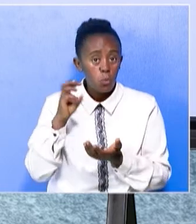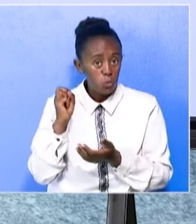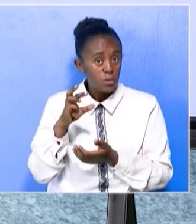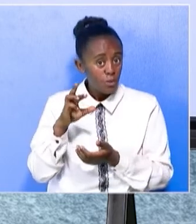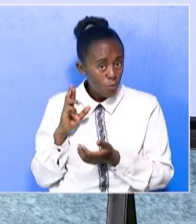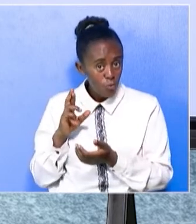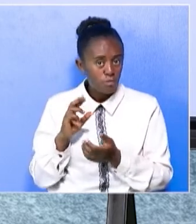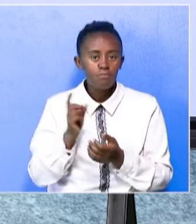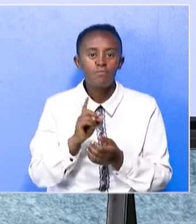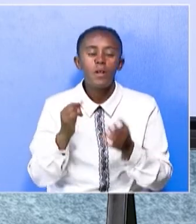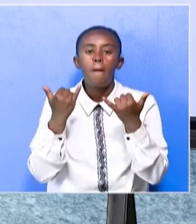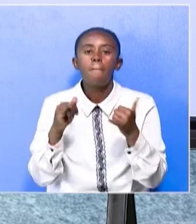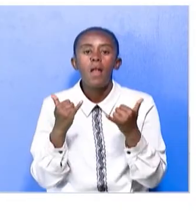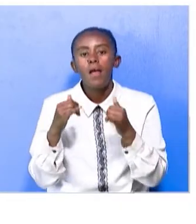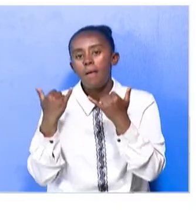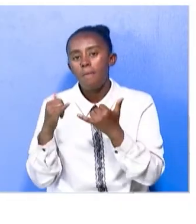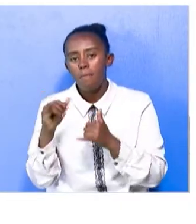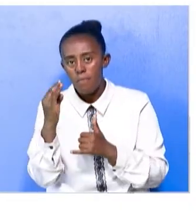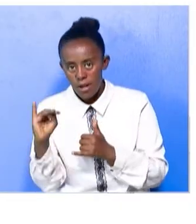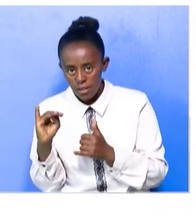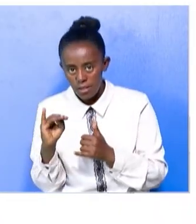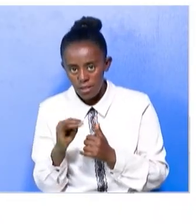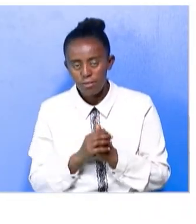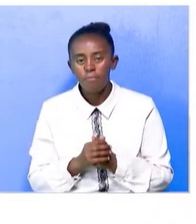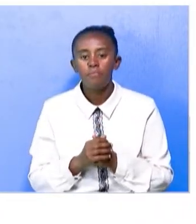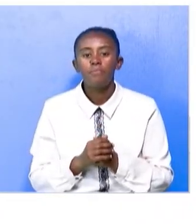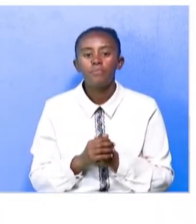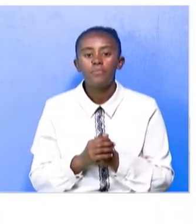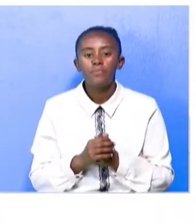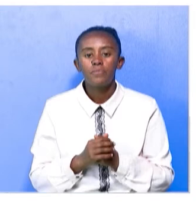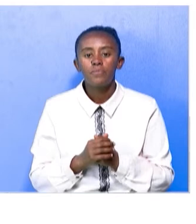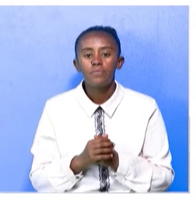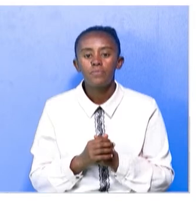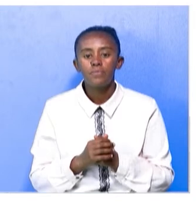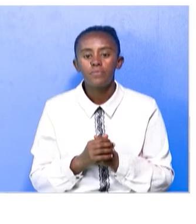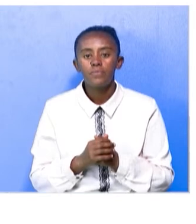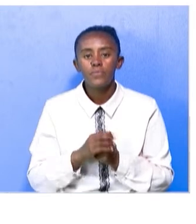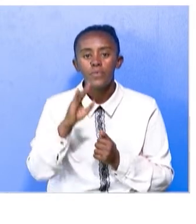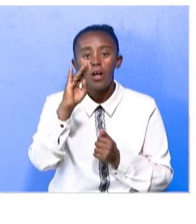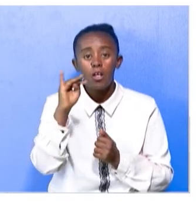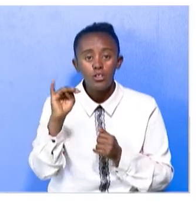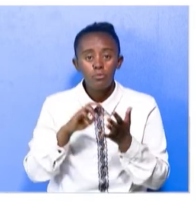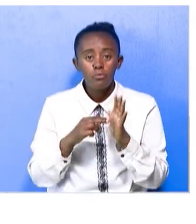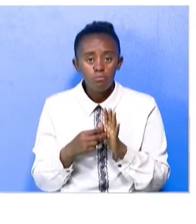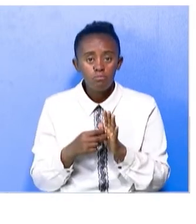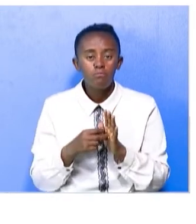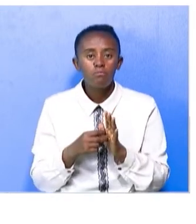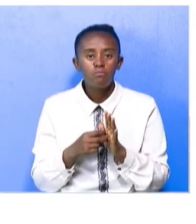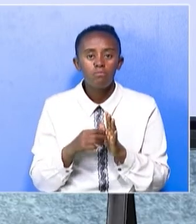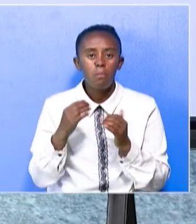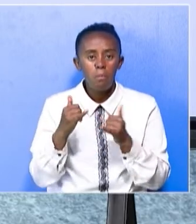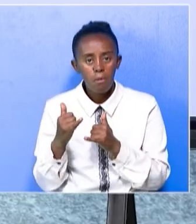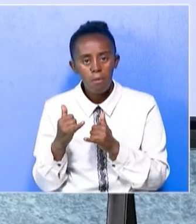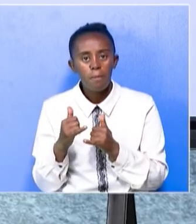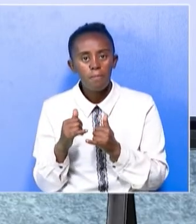were, that is playing, right? P-L-Y. That's why we're adding ing means you have to add here now that is playing. So